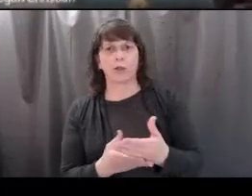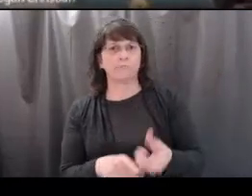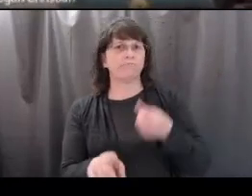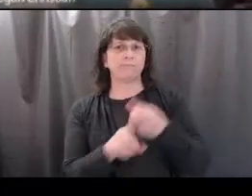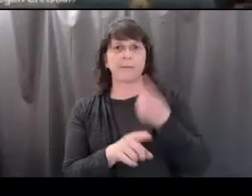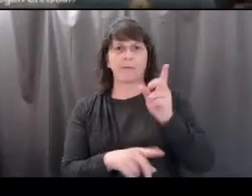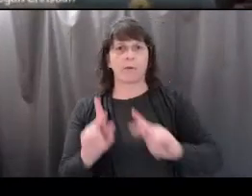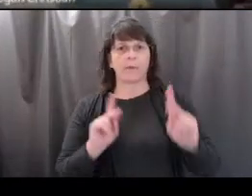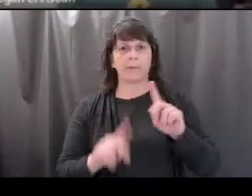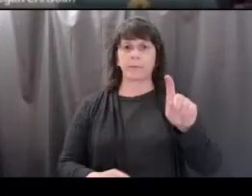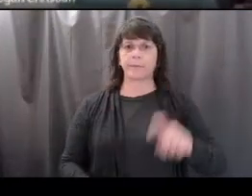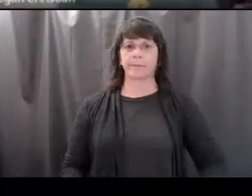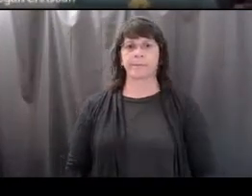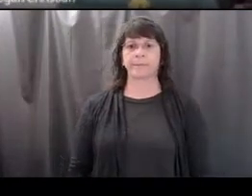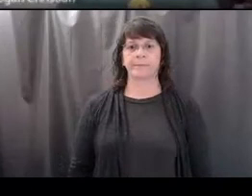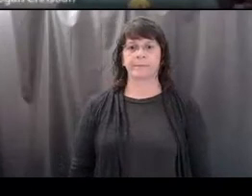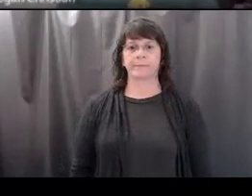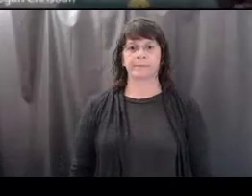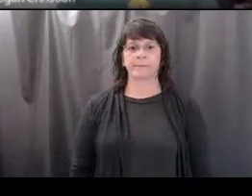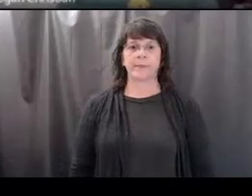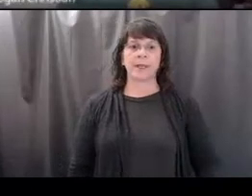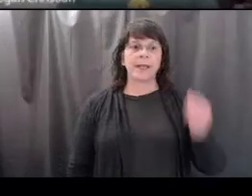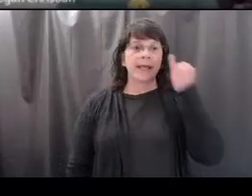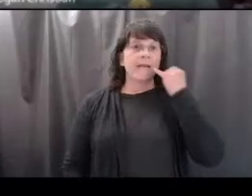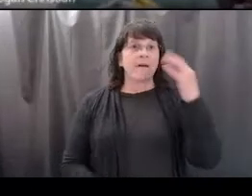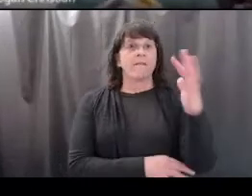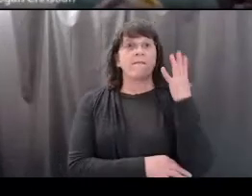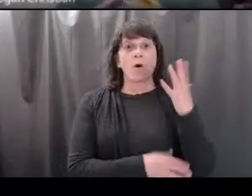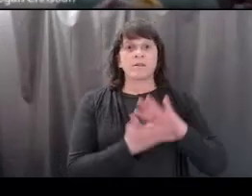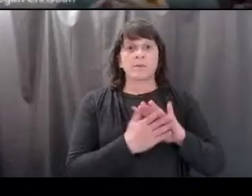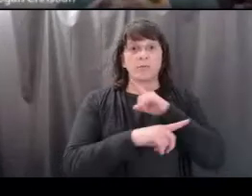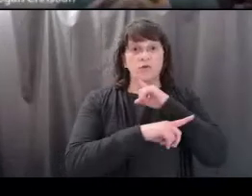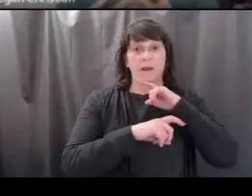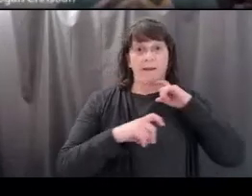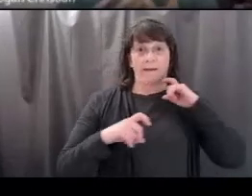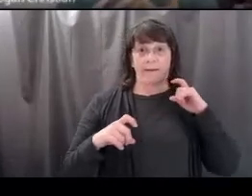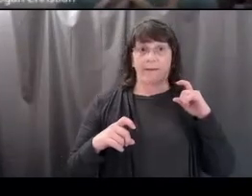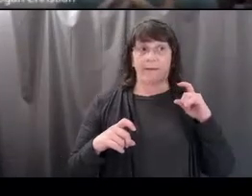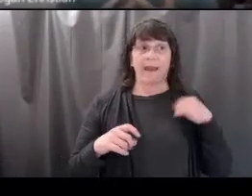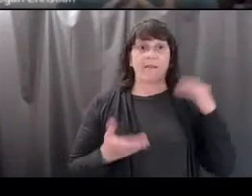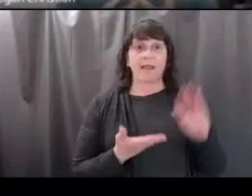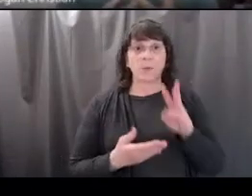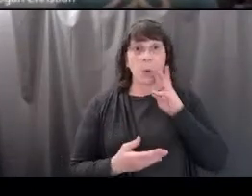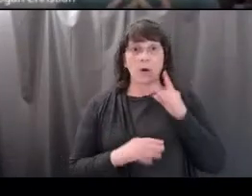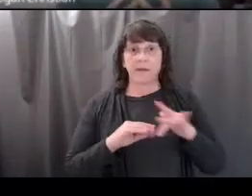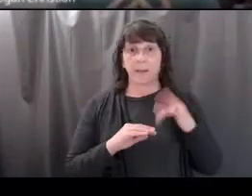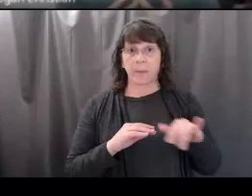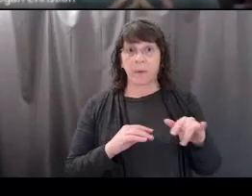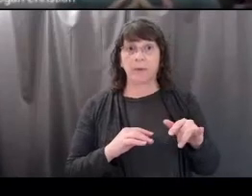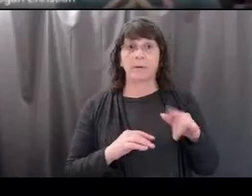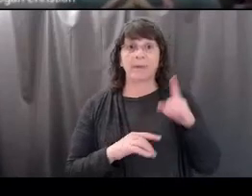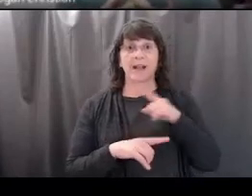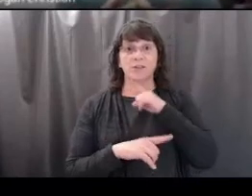impacts for humans? So if forests are drying up and they have less water available because it's a